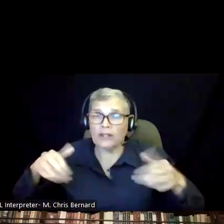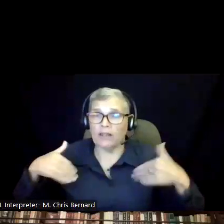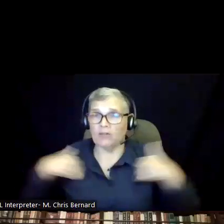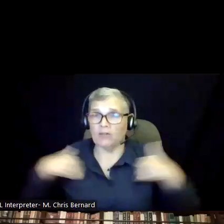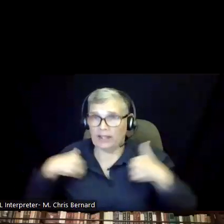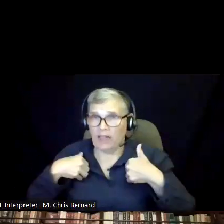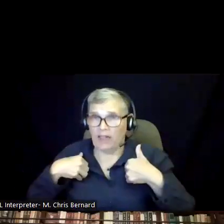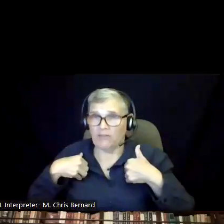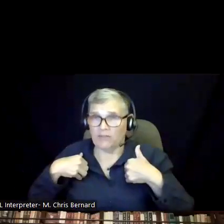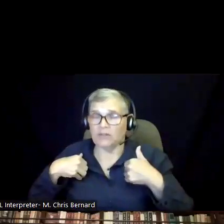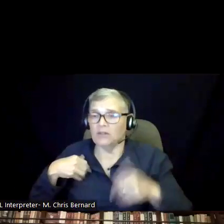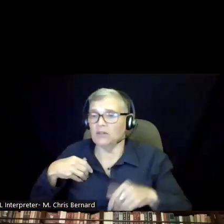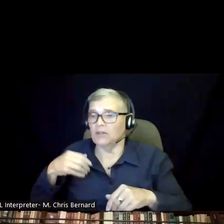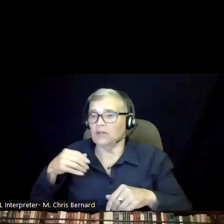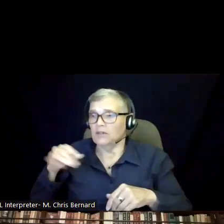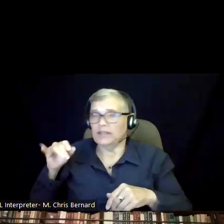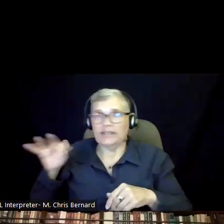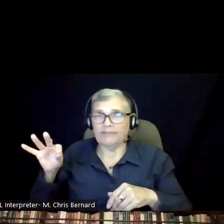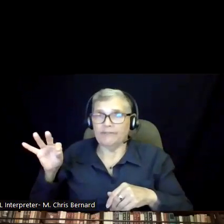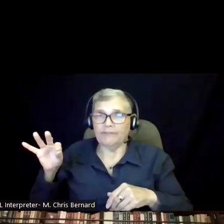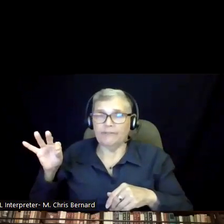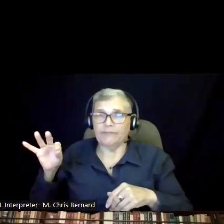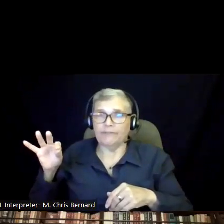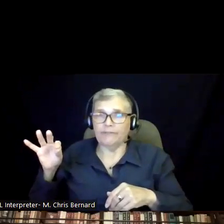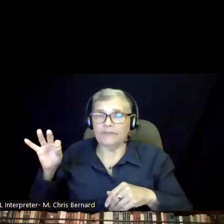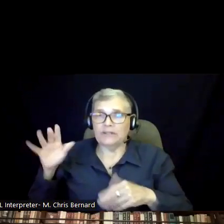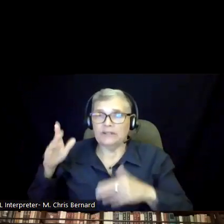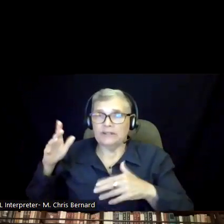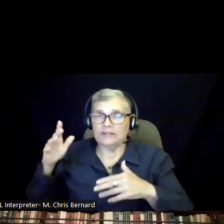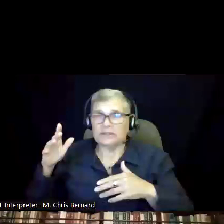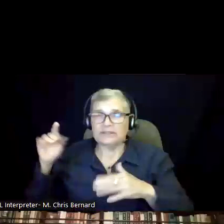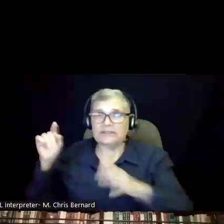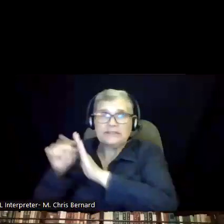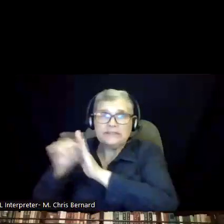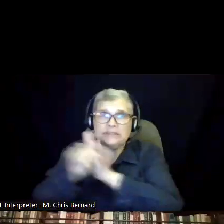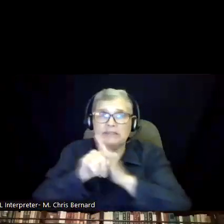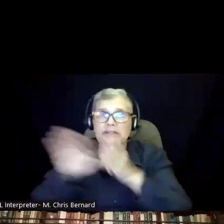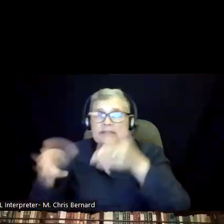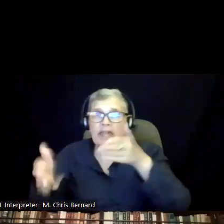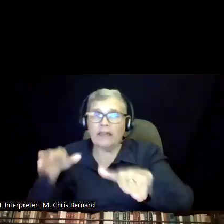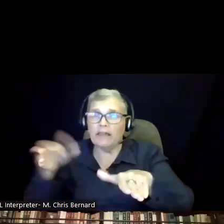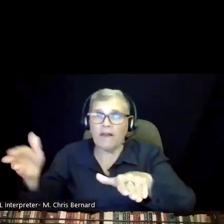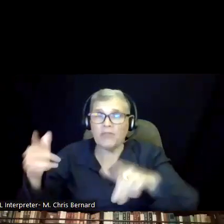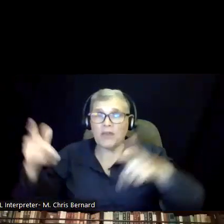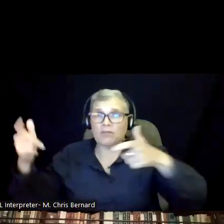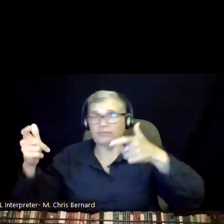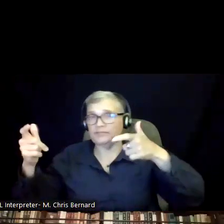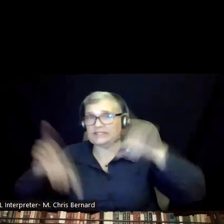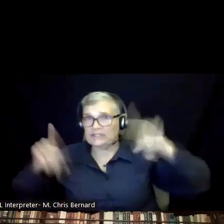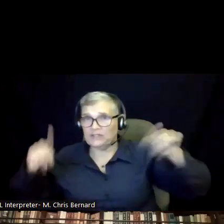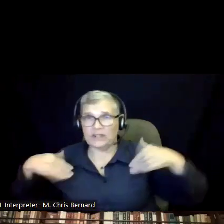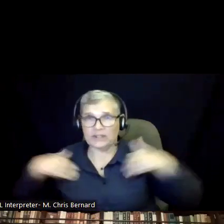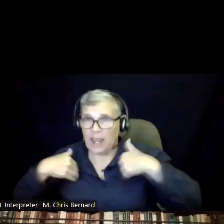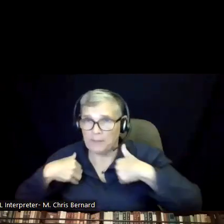after broad, widespread decimation of game and non-game species alike. Folks will say that the